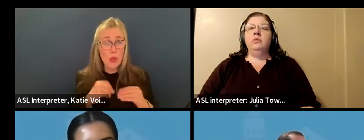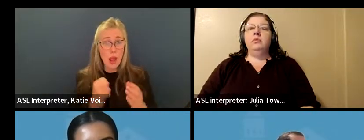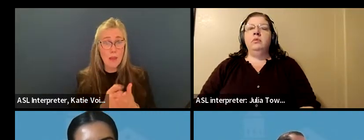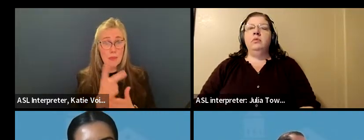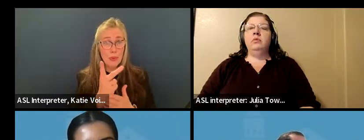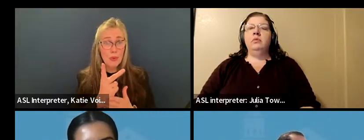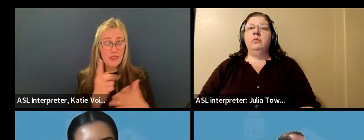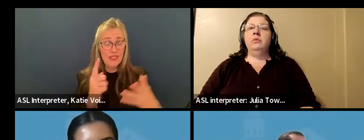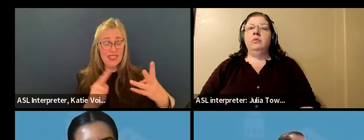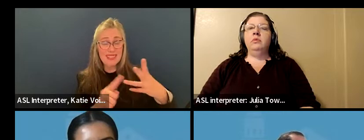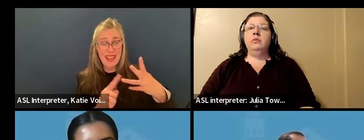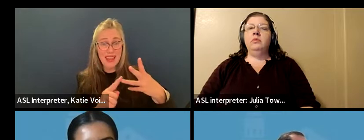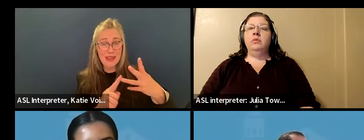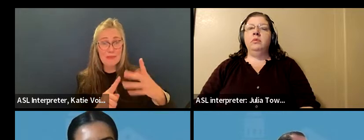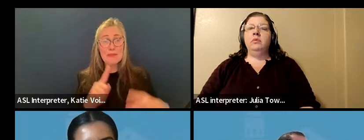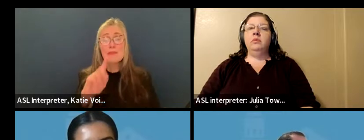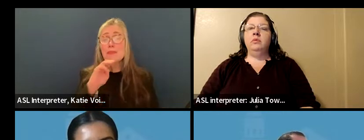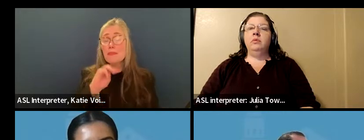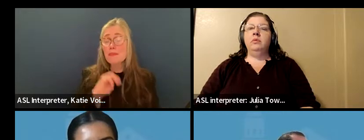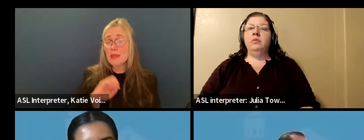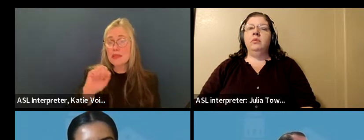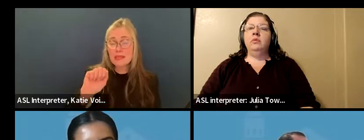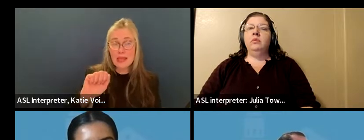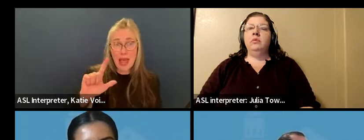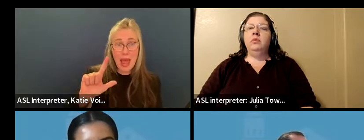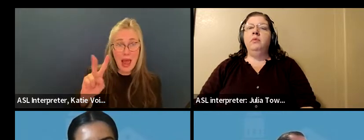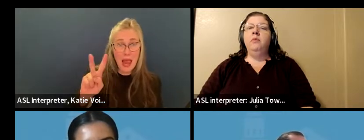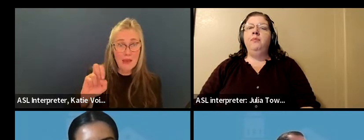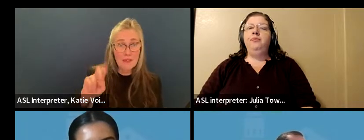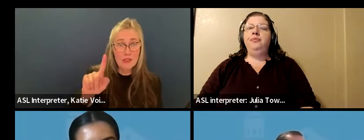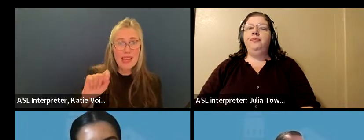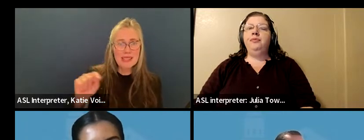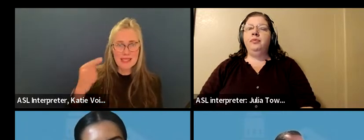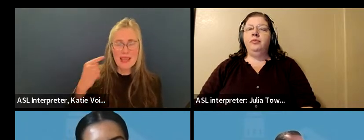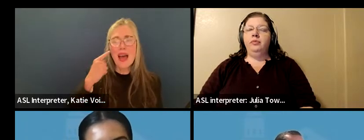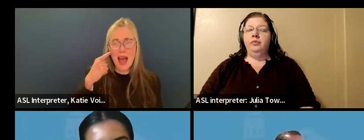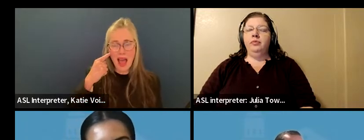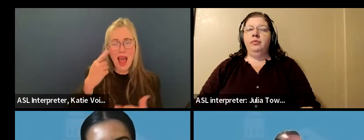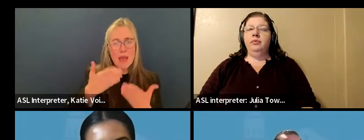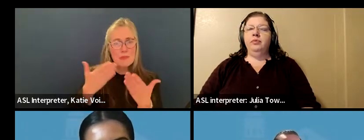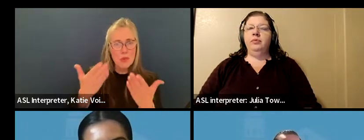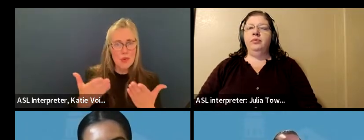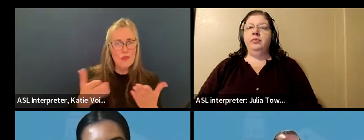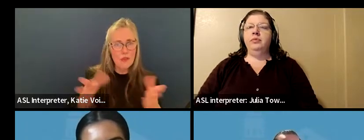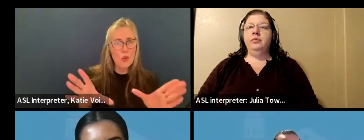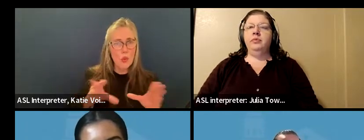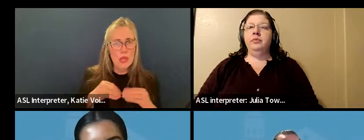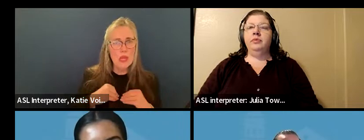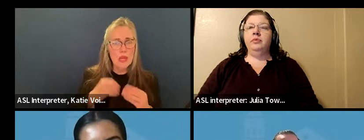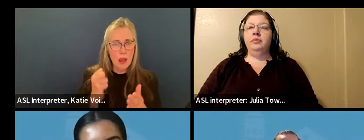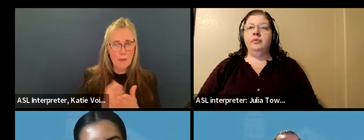Ms. Alvarez? I move that we approve this item as presented.